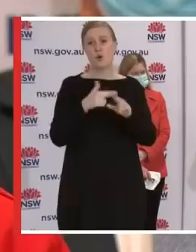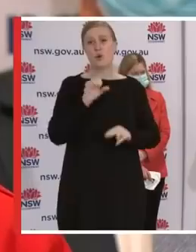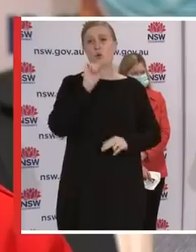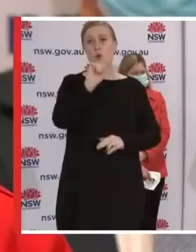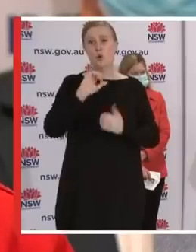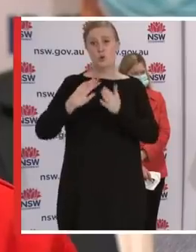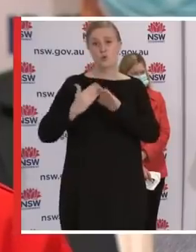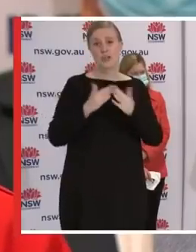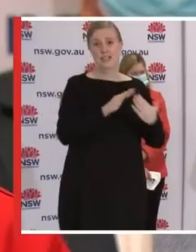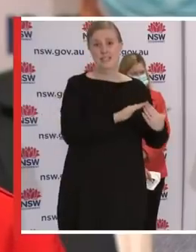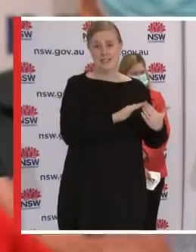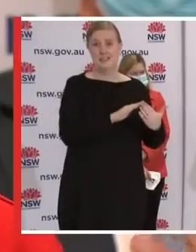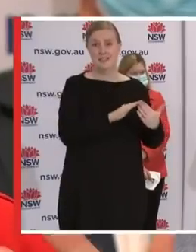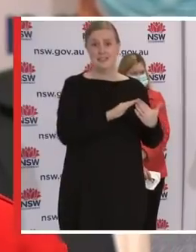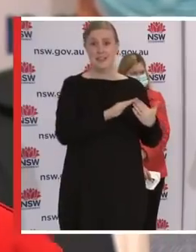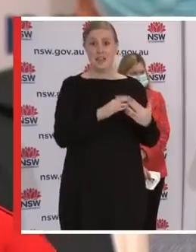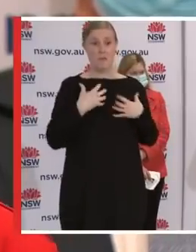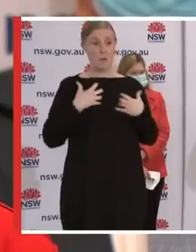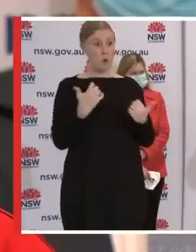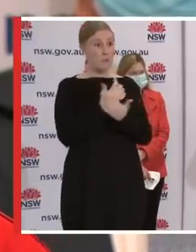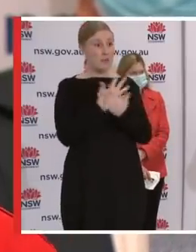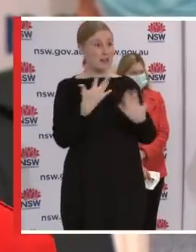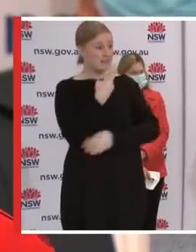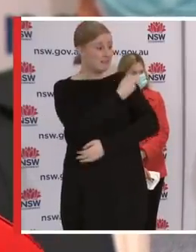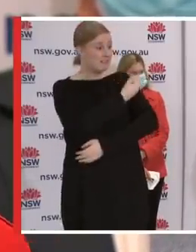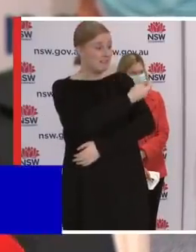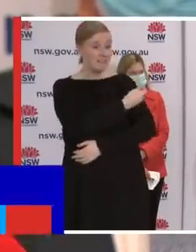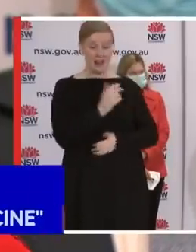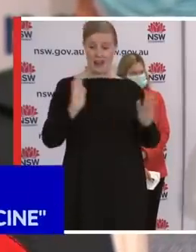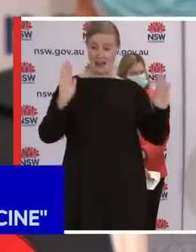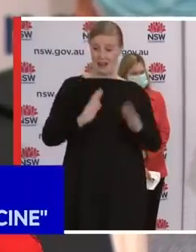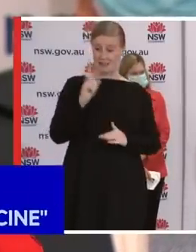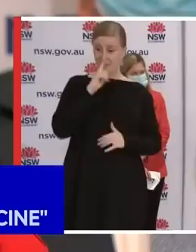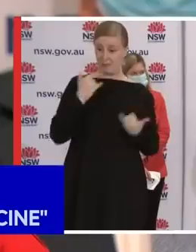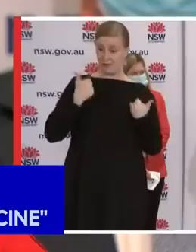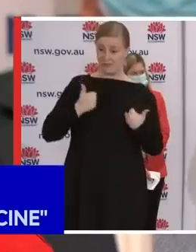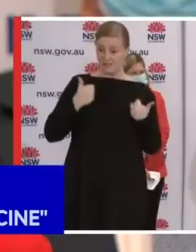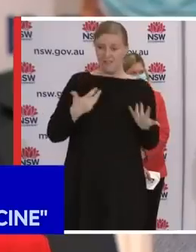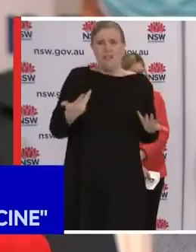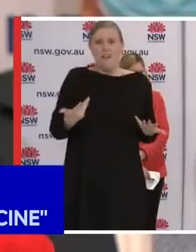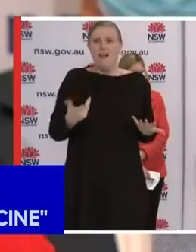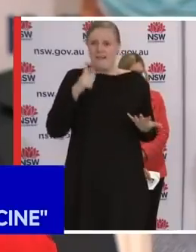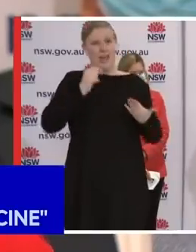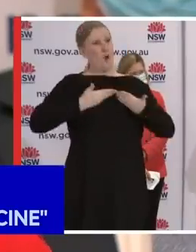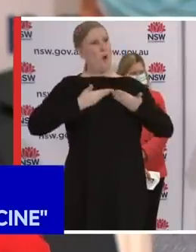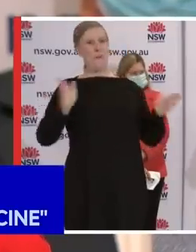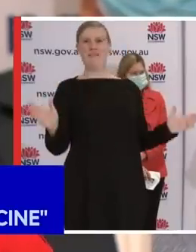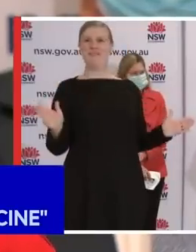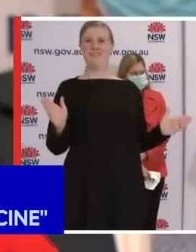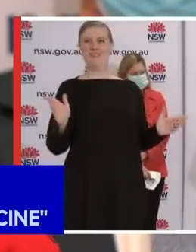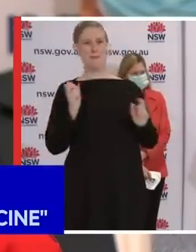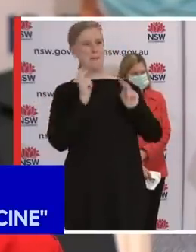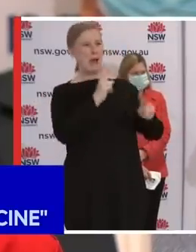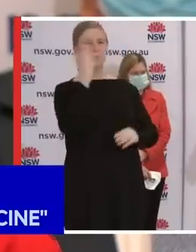there are getting sick. And two, then we can go back to having the sort of, you know, back to our lives that we had before. So getting everybody